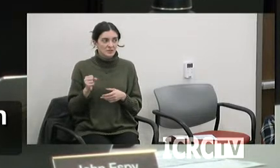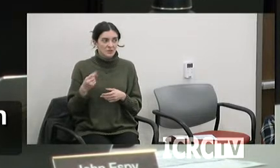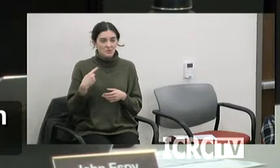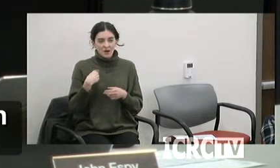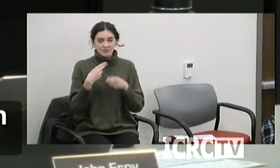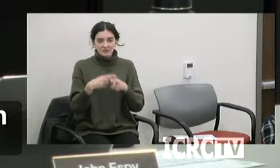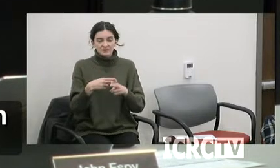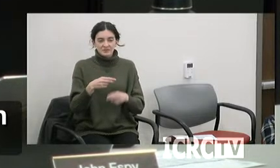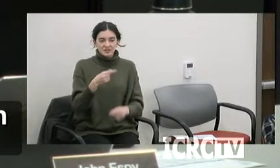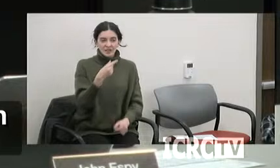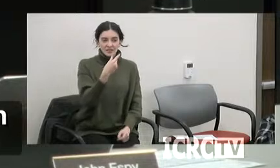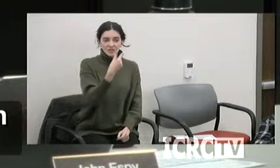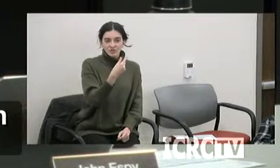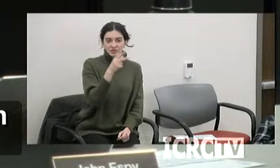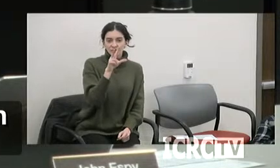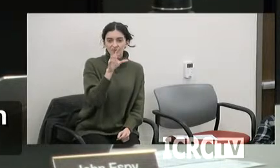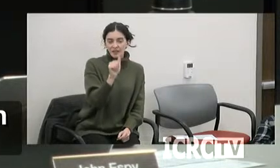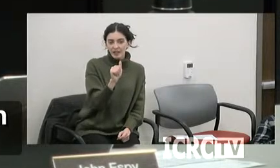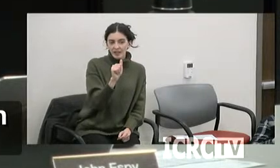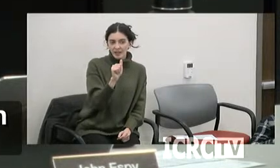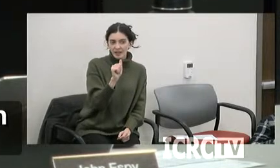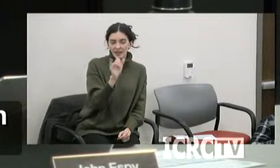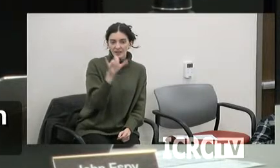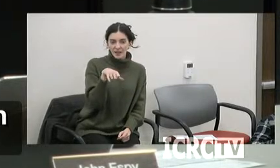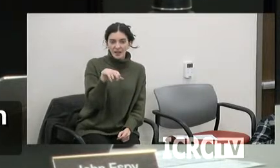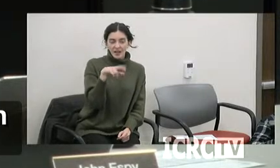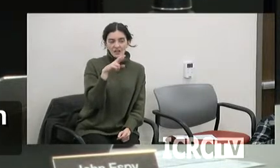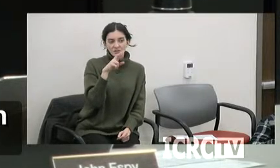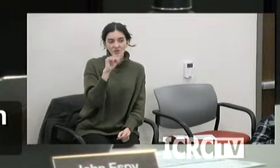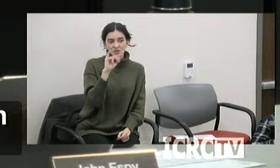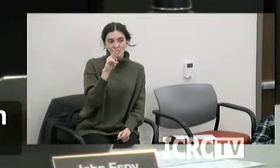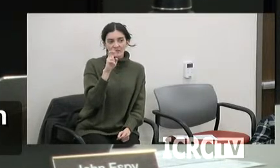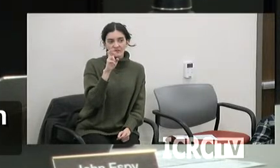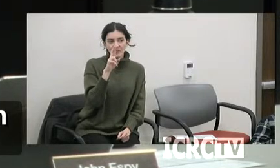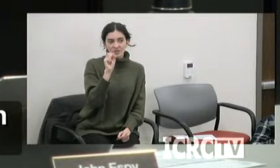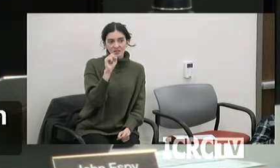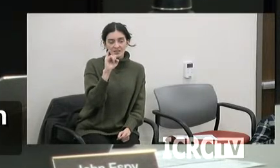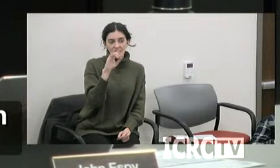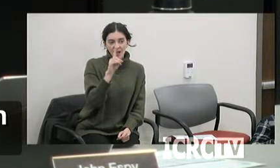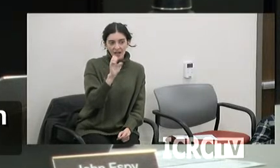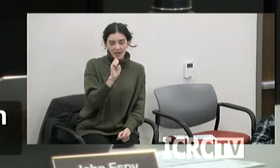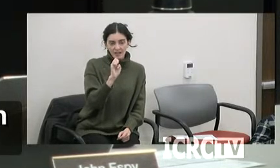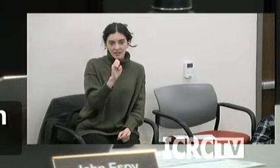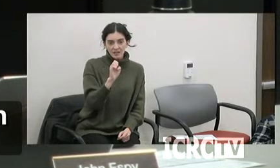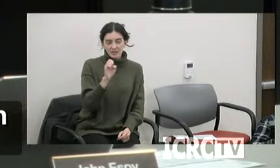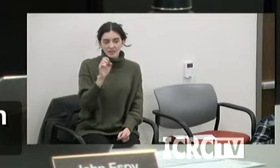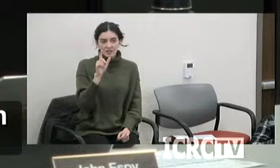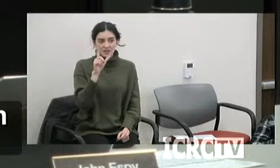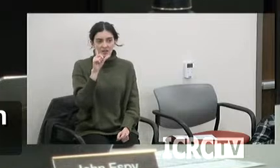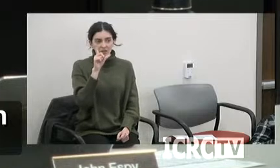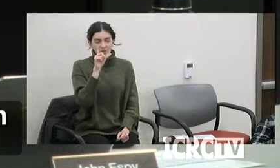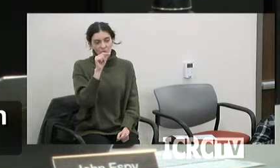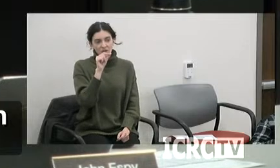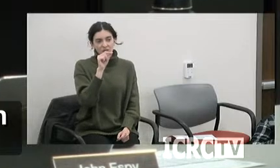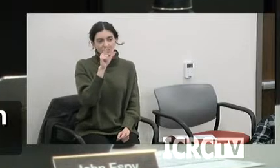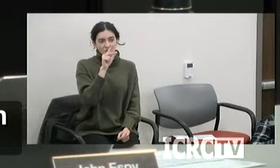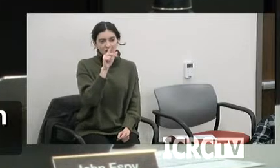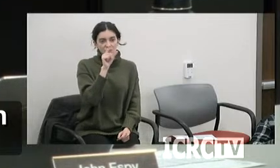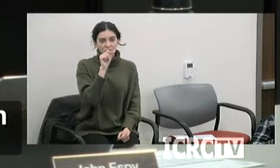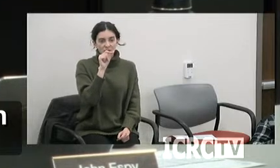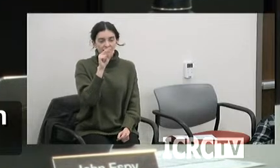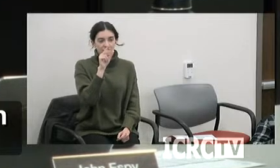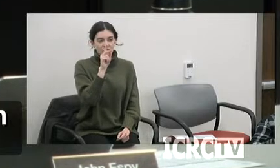G3A is Riverside, which is Iowa Kogat, 23-24 for a 3-year contract, and